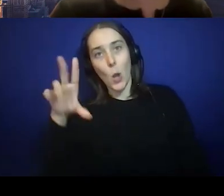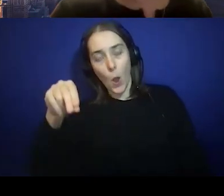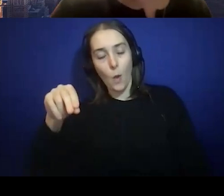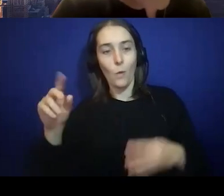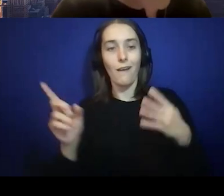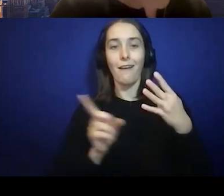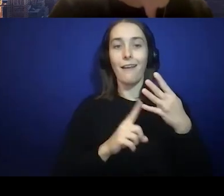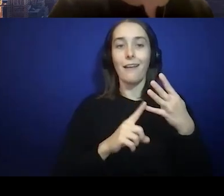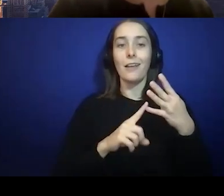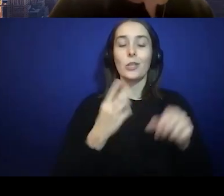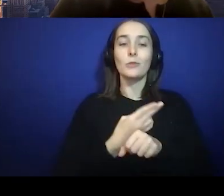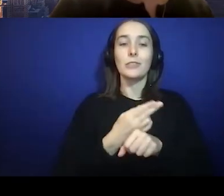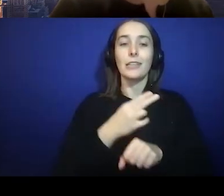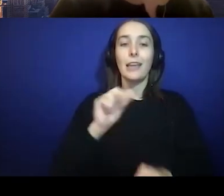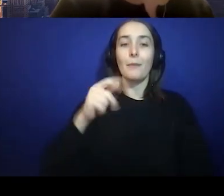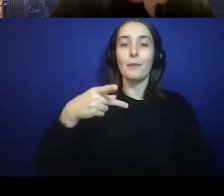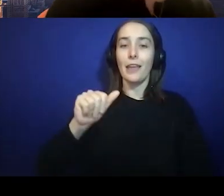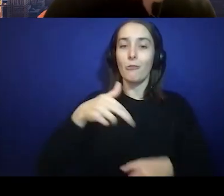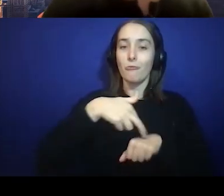as was mentioned before,